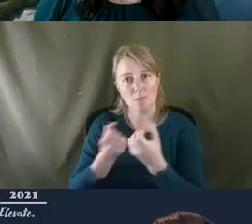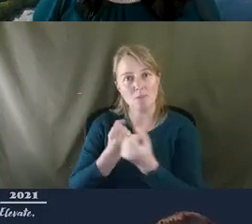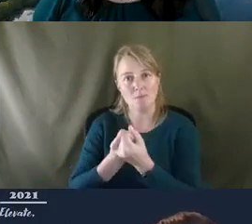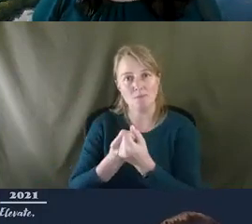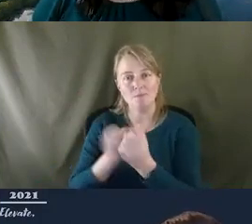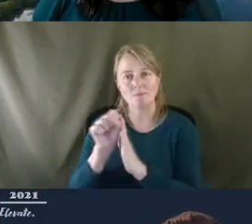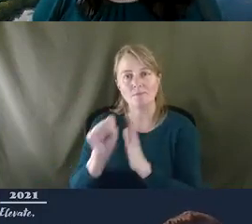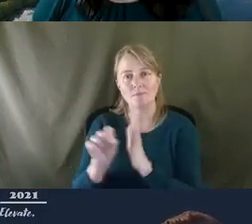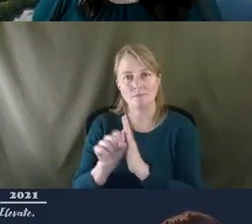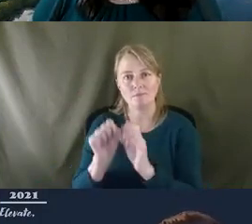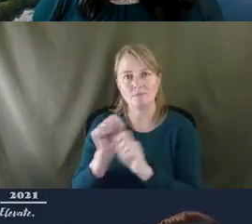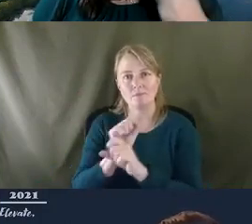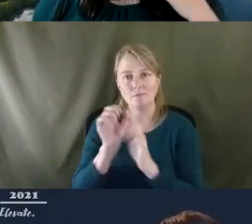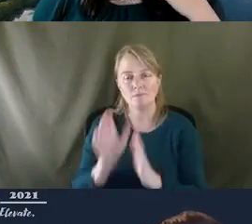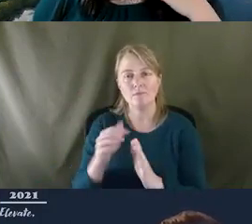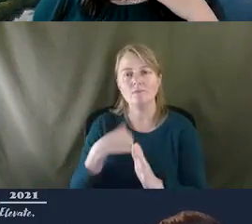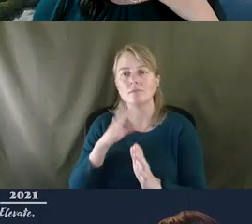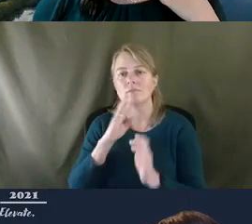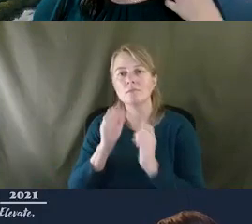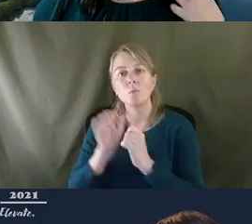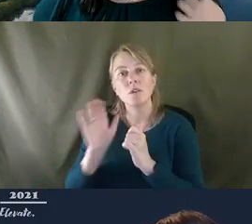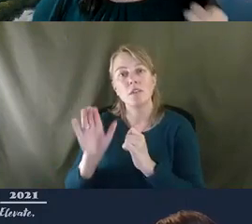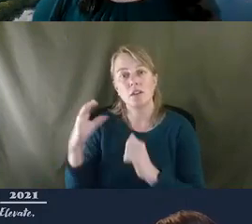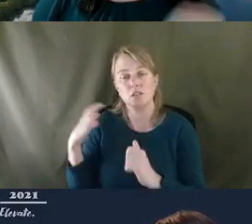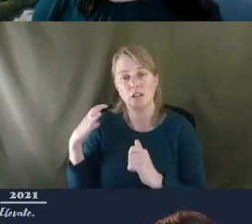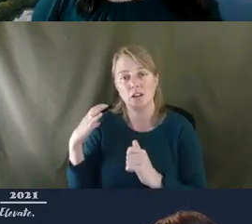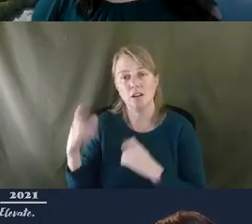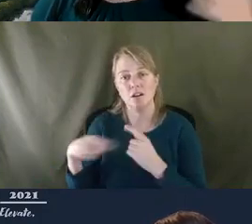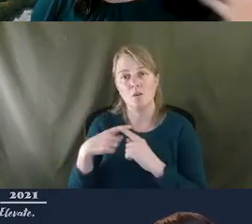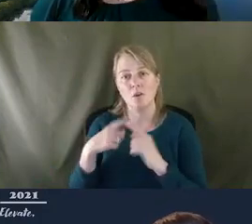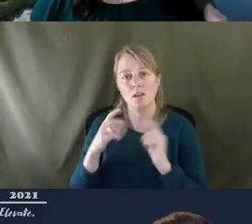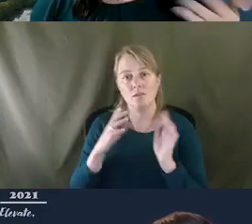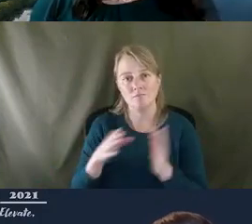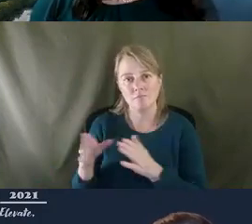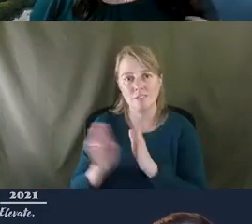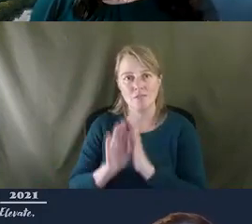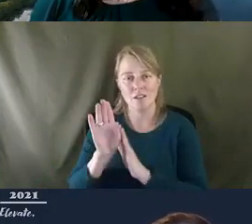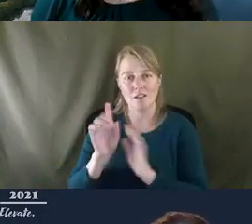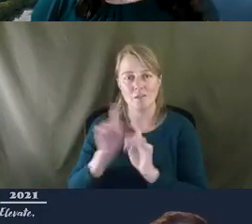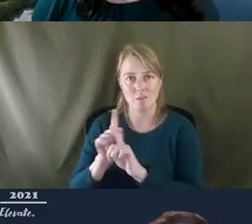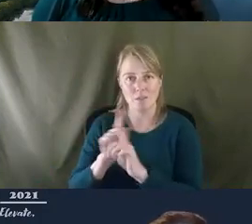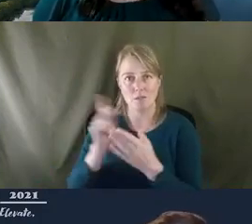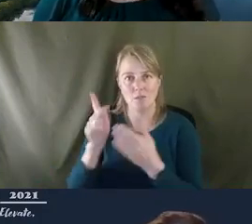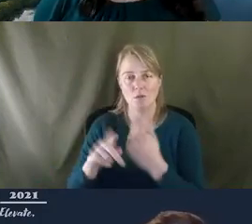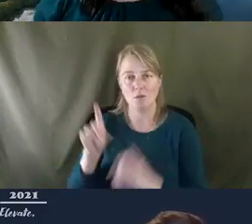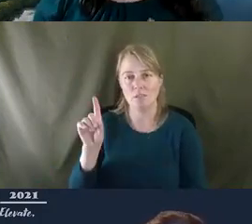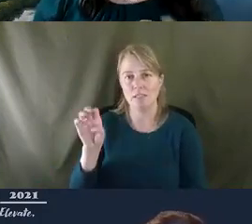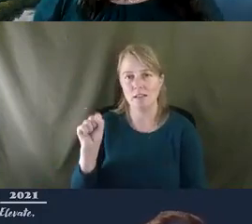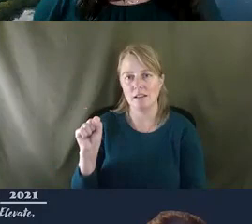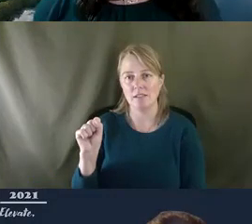women. I spoke with their chair when I was getting ready to develop our mentorship program at DES, and I